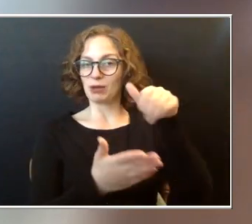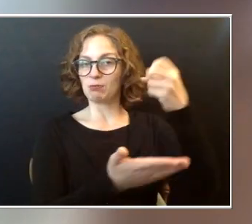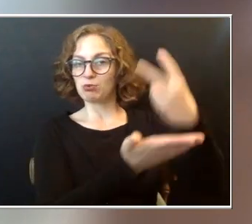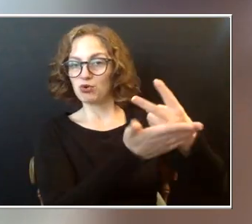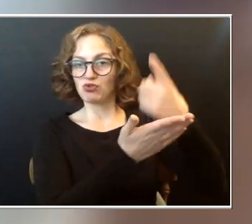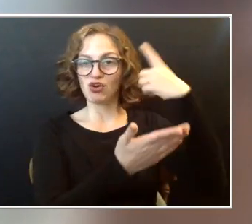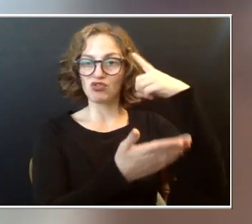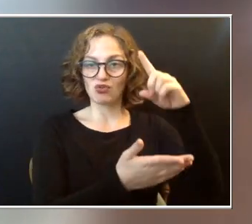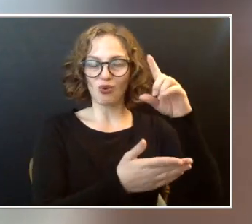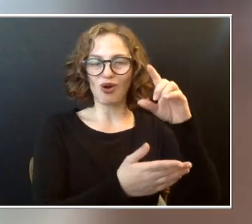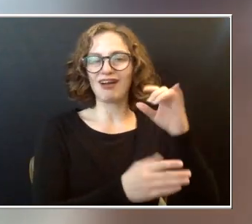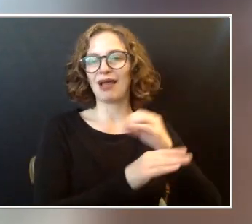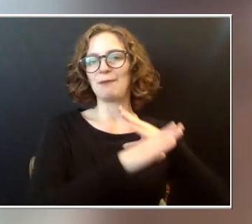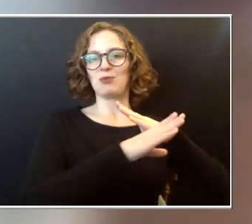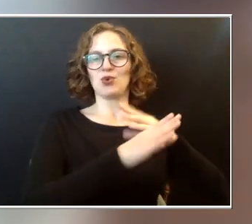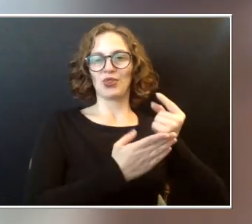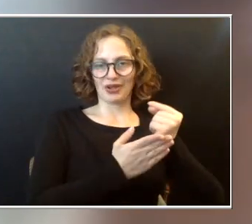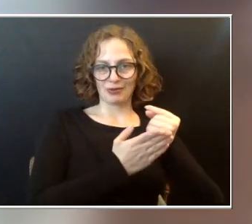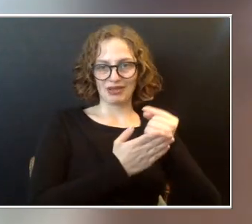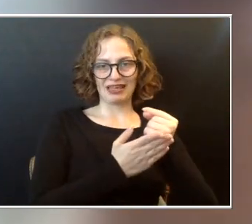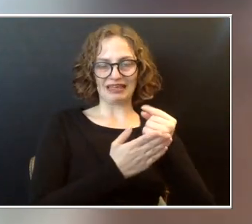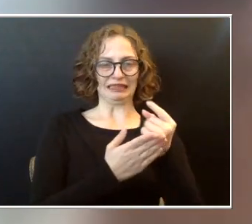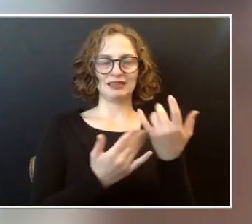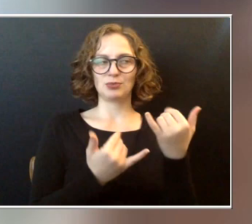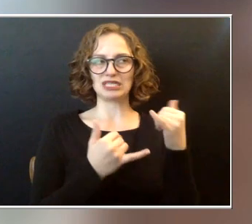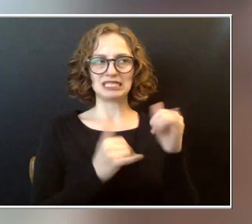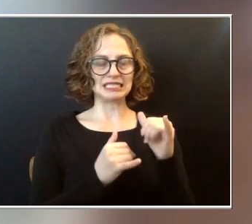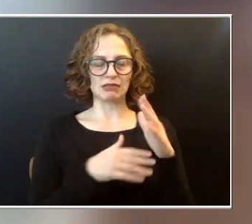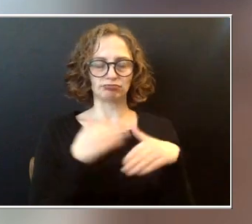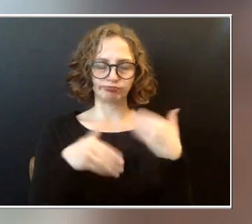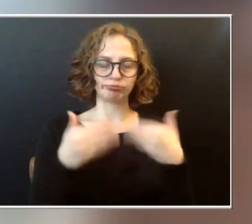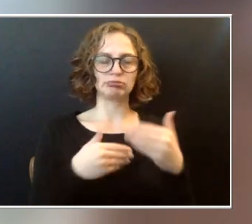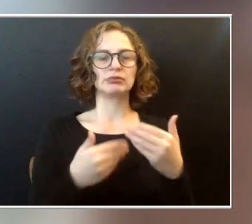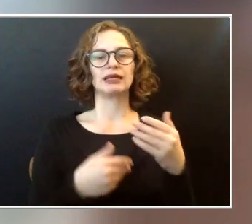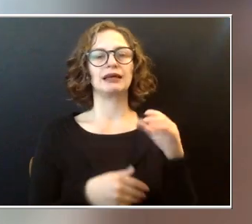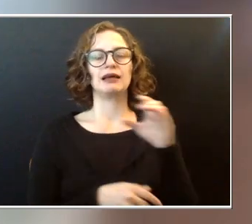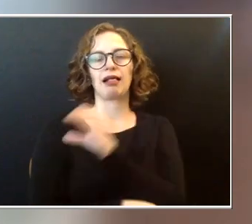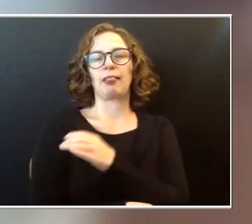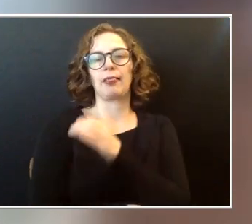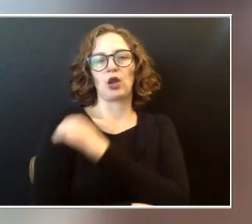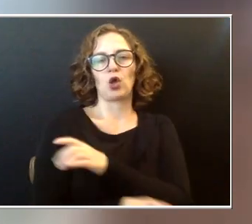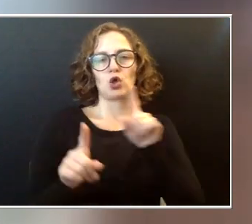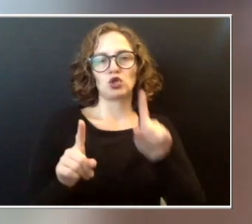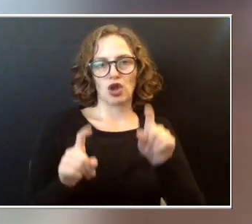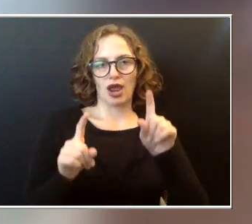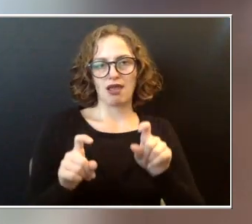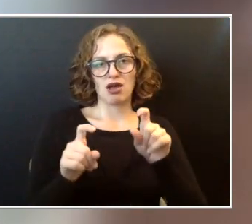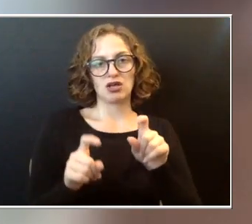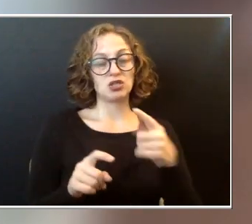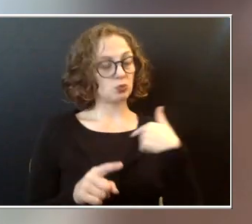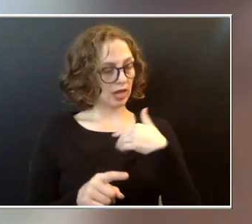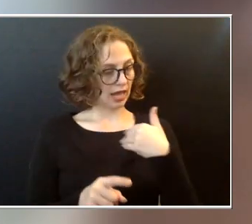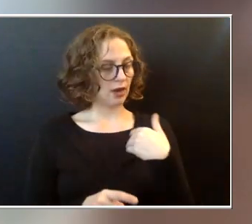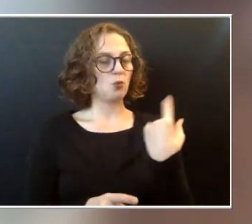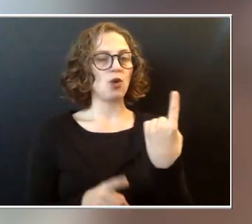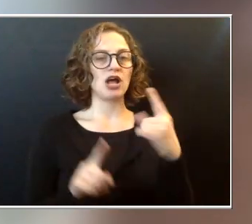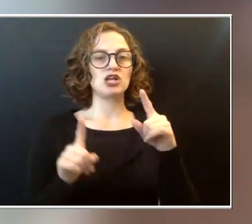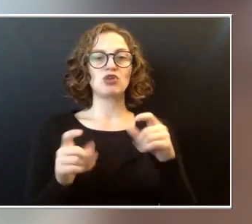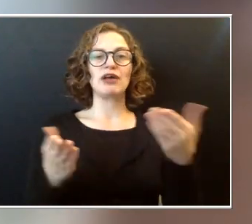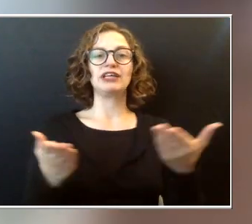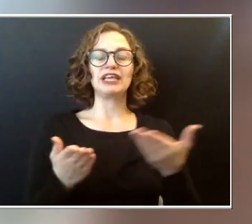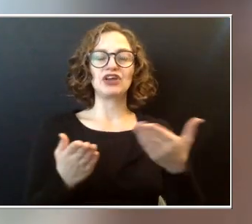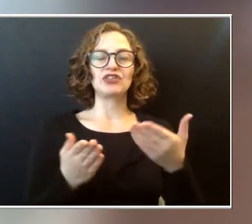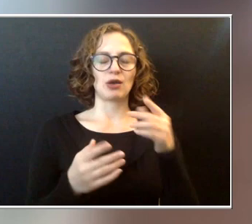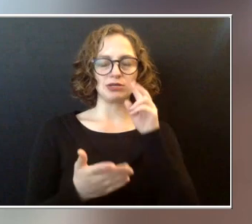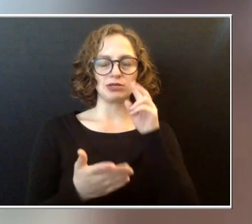it in clinical trials. And we had a trial here that was looking at a combination of chemotherapy plus immunotherapy